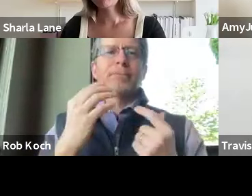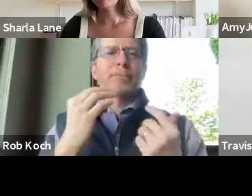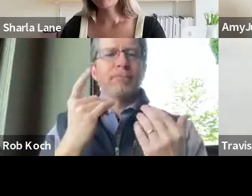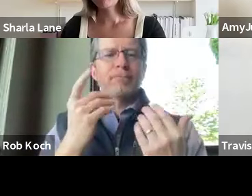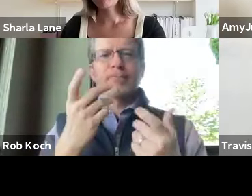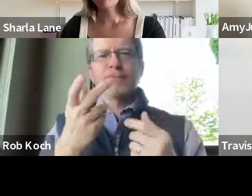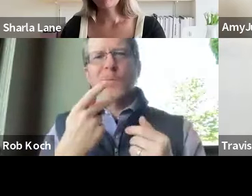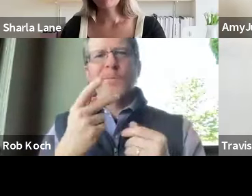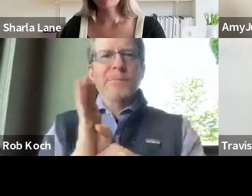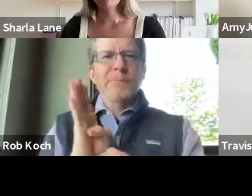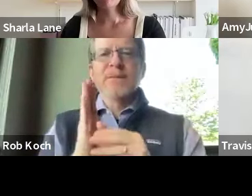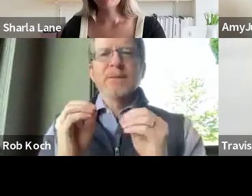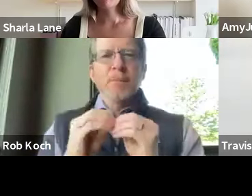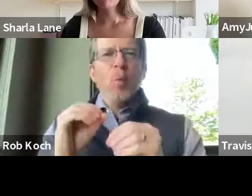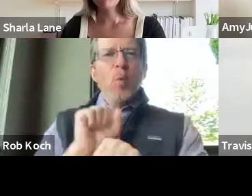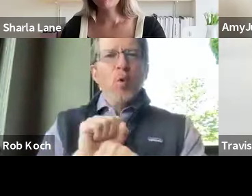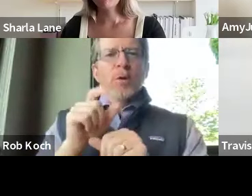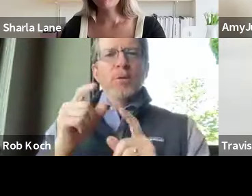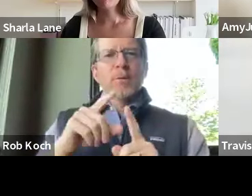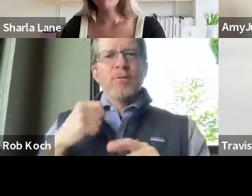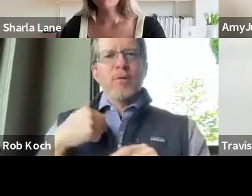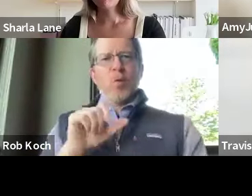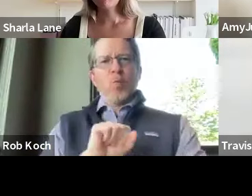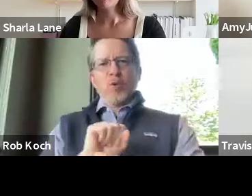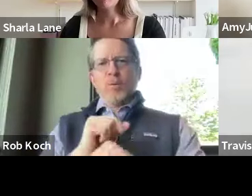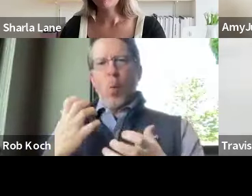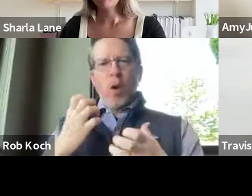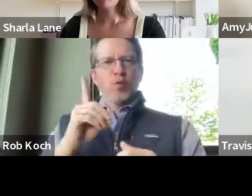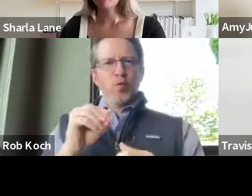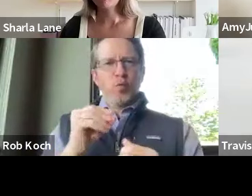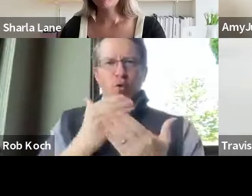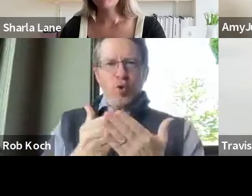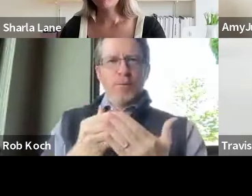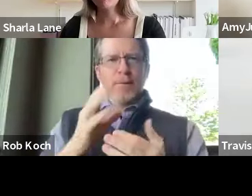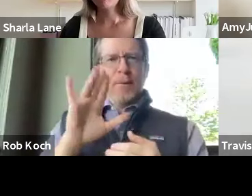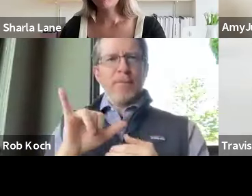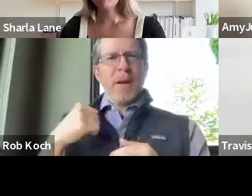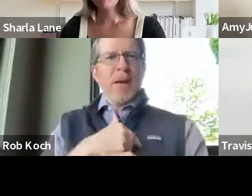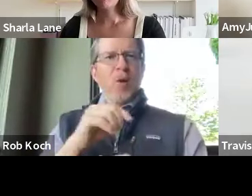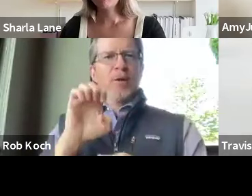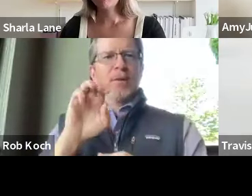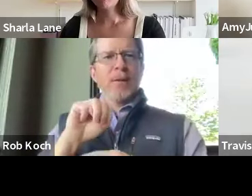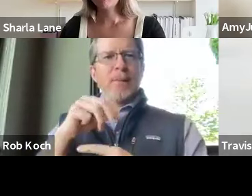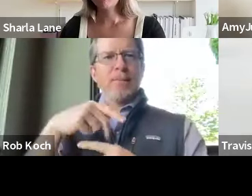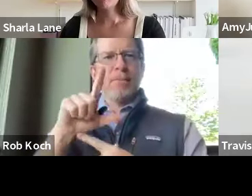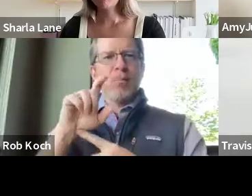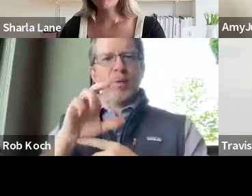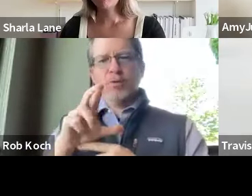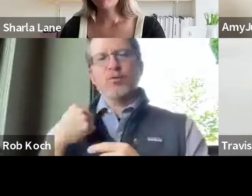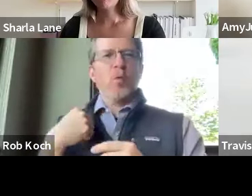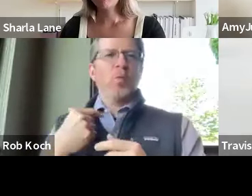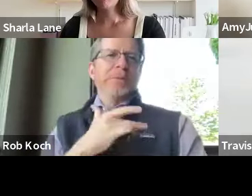more devoted to a single task. So we work and we want to